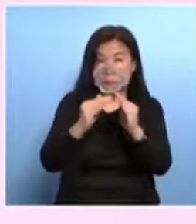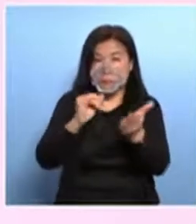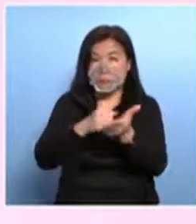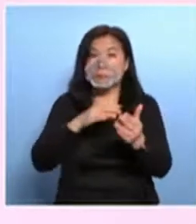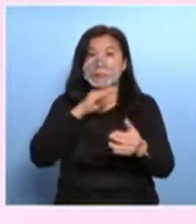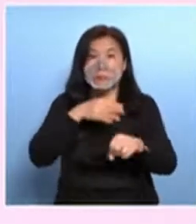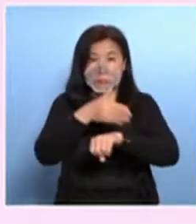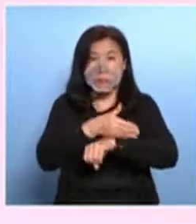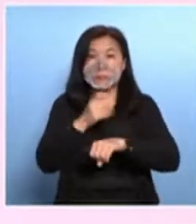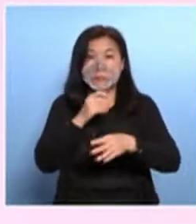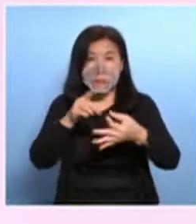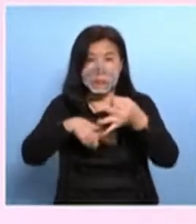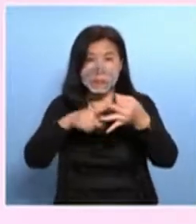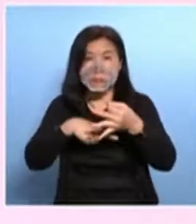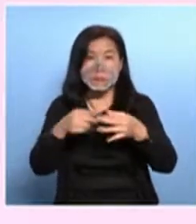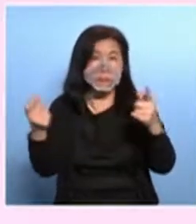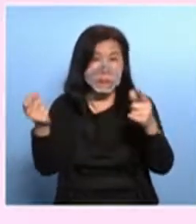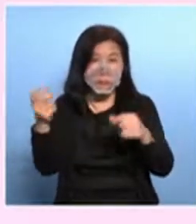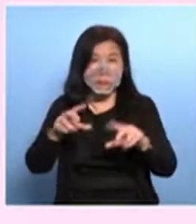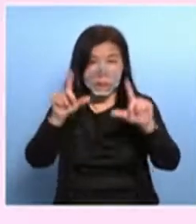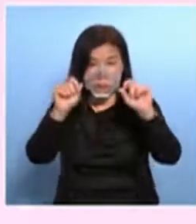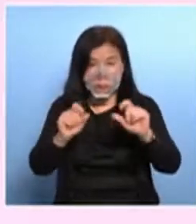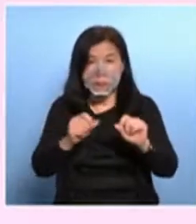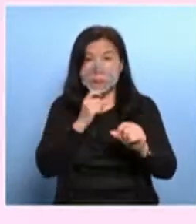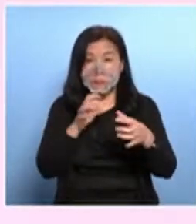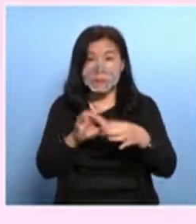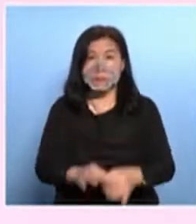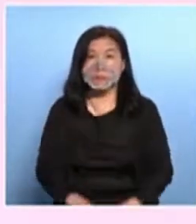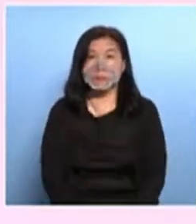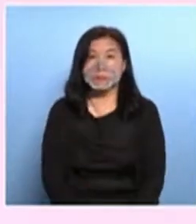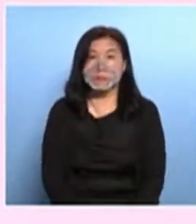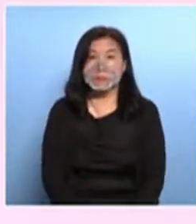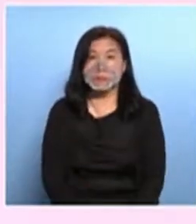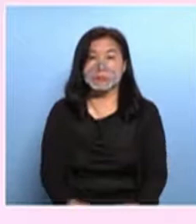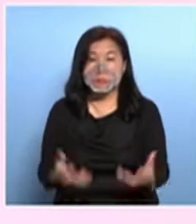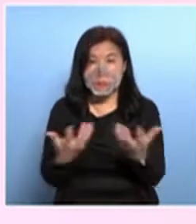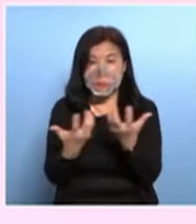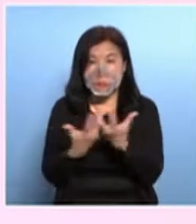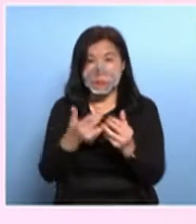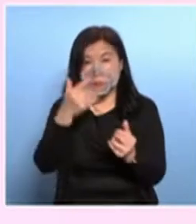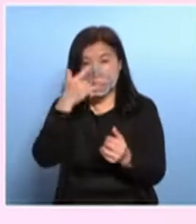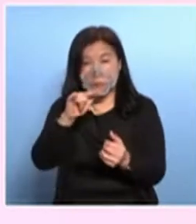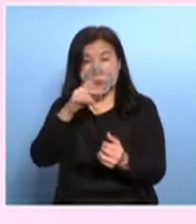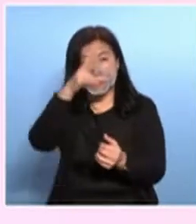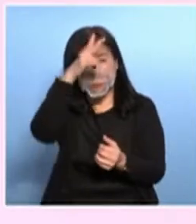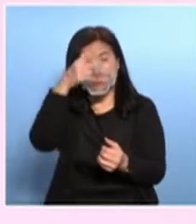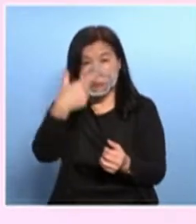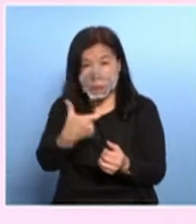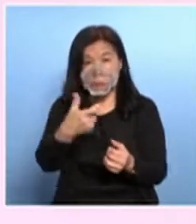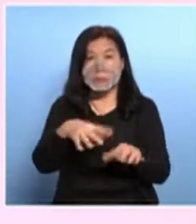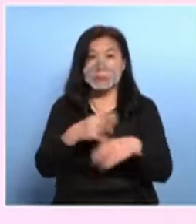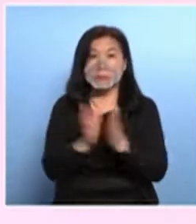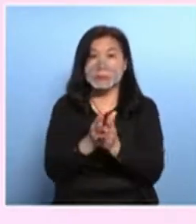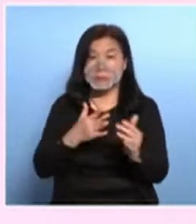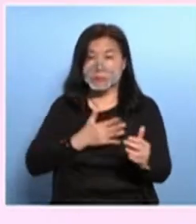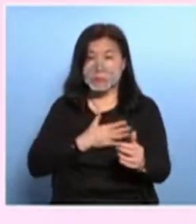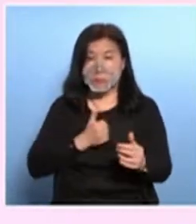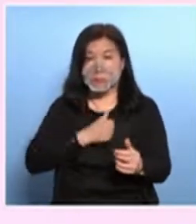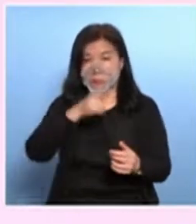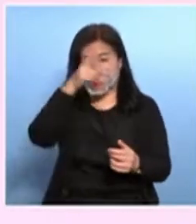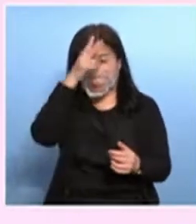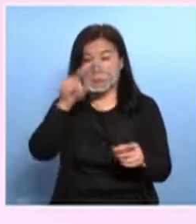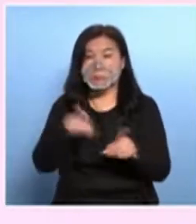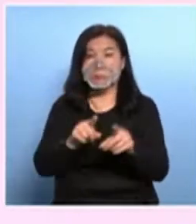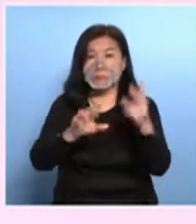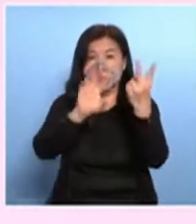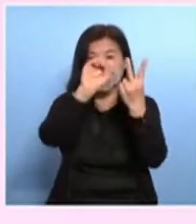to reflect the affordable users pay principle. I will elaborate on these two measures in the latter part of the budget. Taking